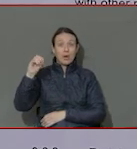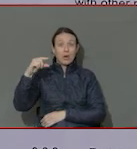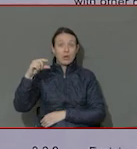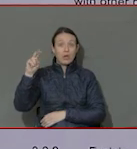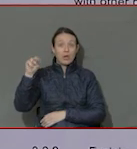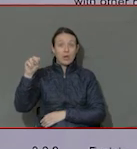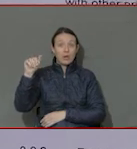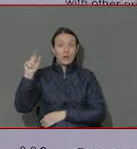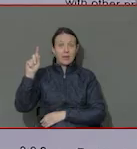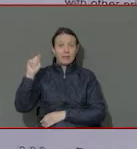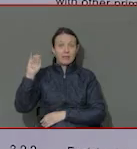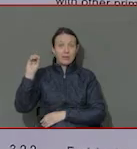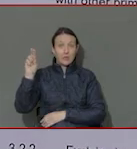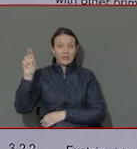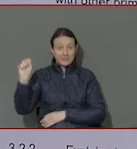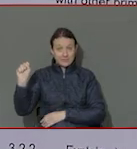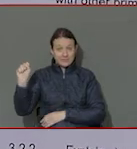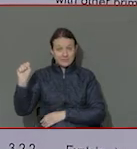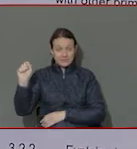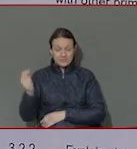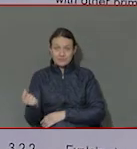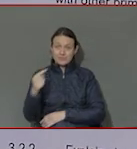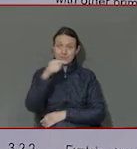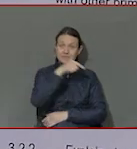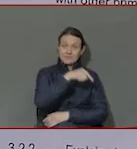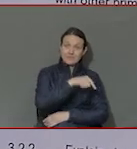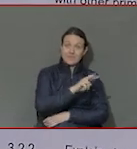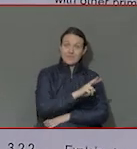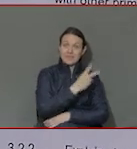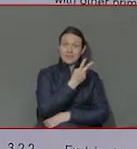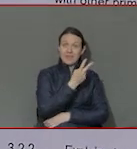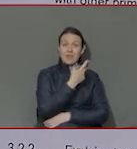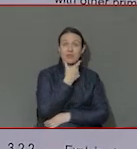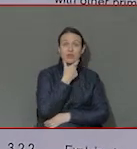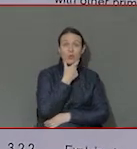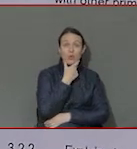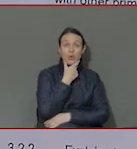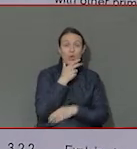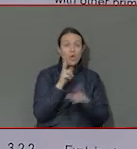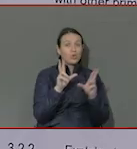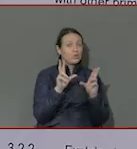prognathous, right? Then the skull of the skull 2 is